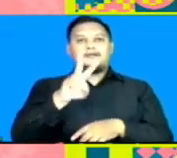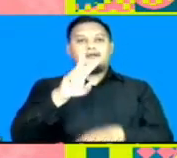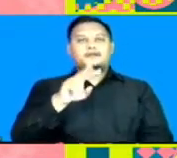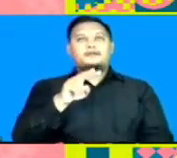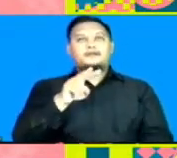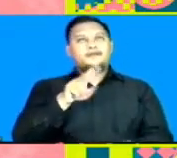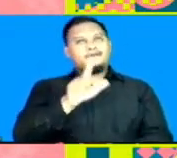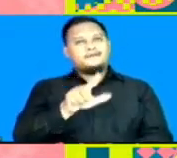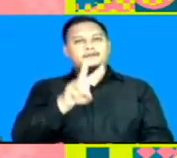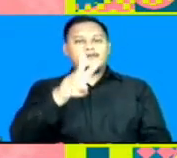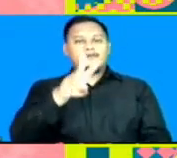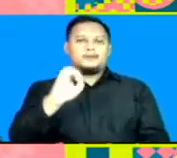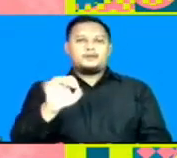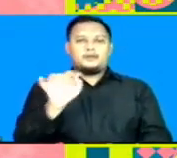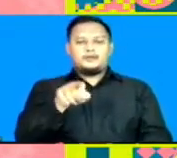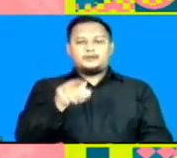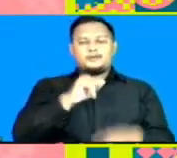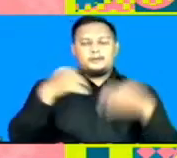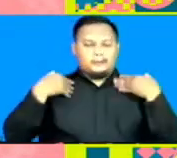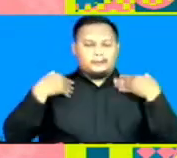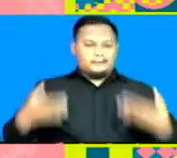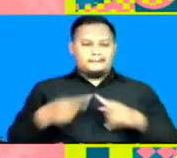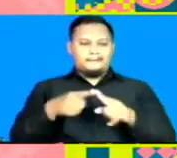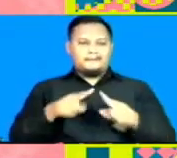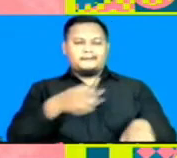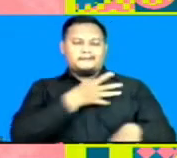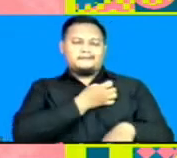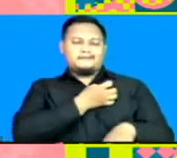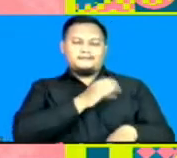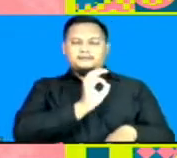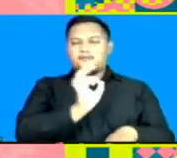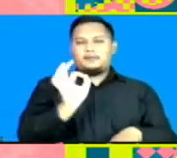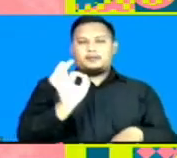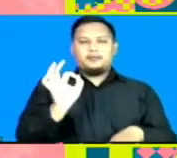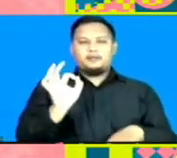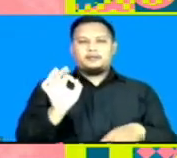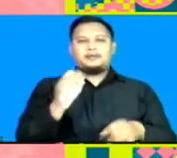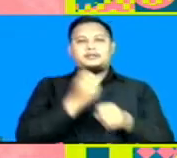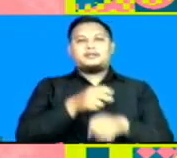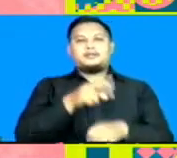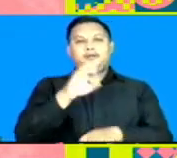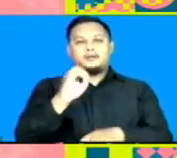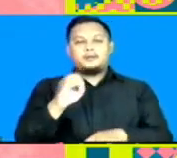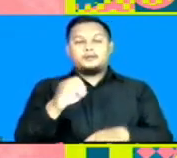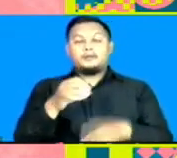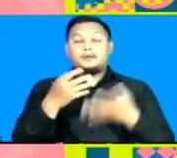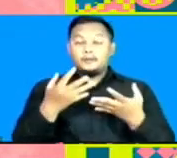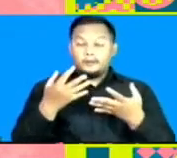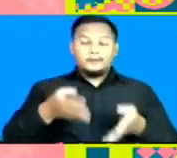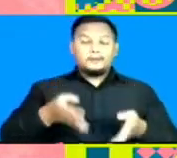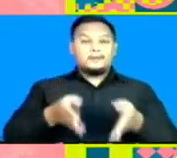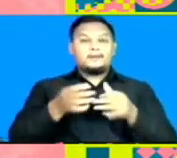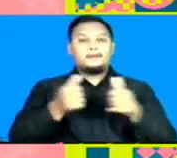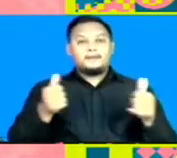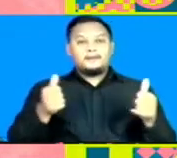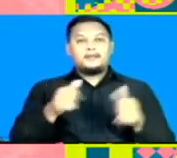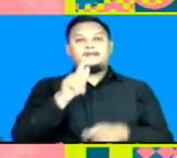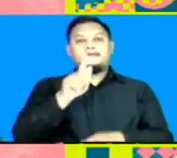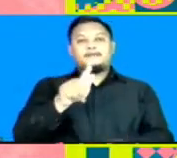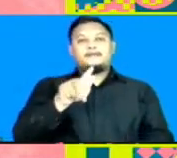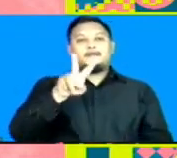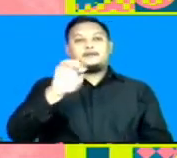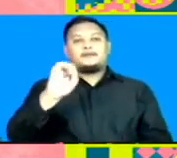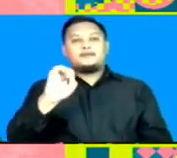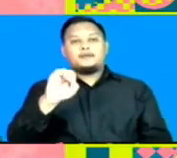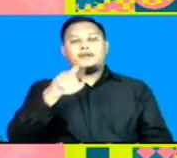at the center for G20 to work well. You need the V20 to be integrated into the G20 at a fundamental